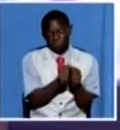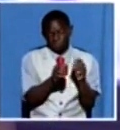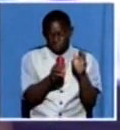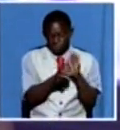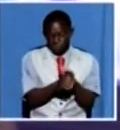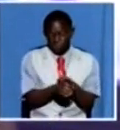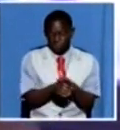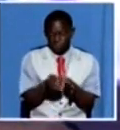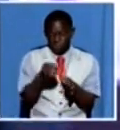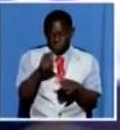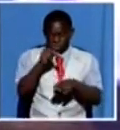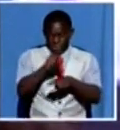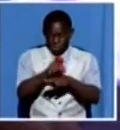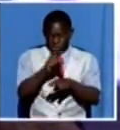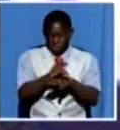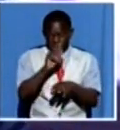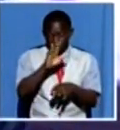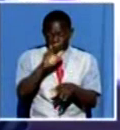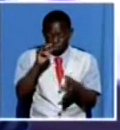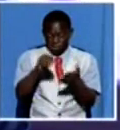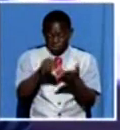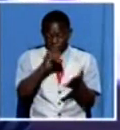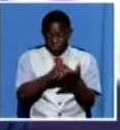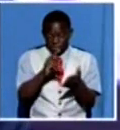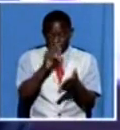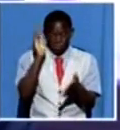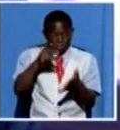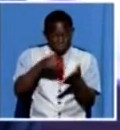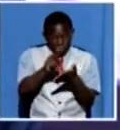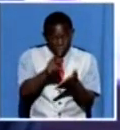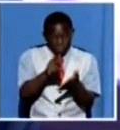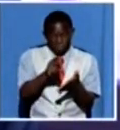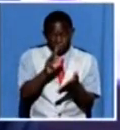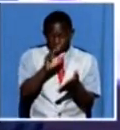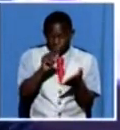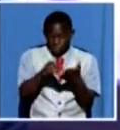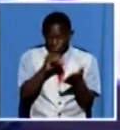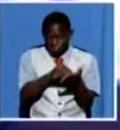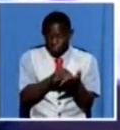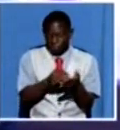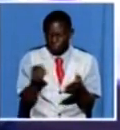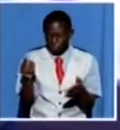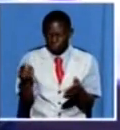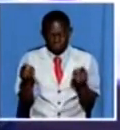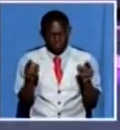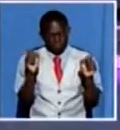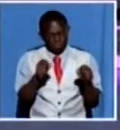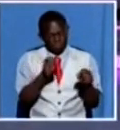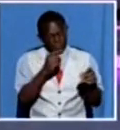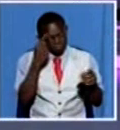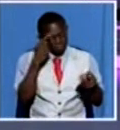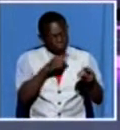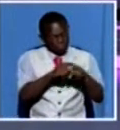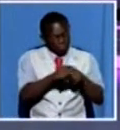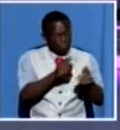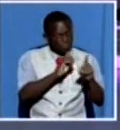me the 1 million kwacha, you are going to do the work. And that is also affecting us as government. Are you saying? It's a fact. It is happening. Are you saying that that is what is